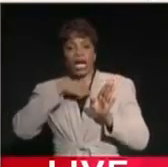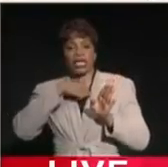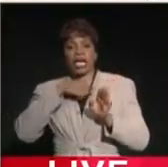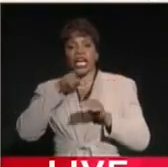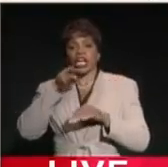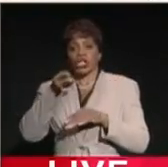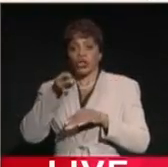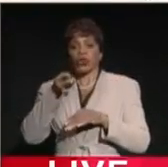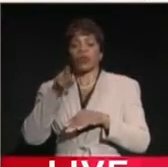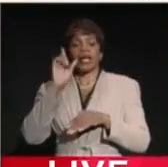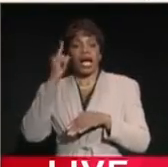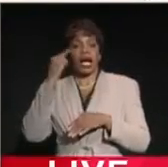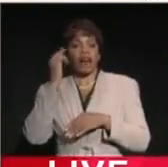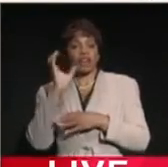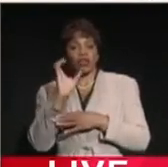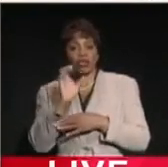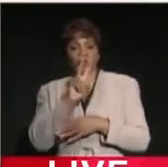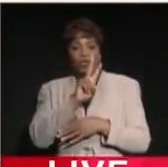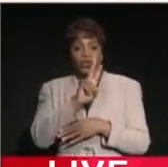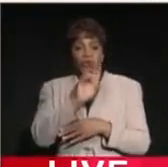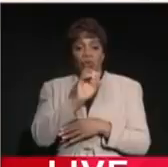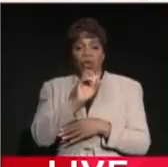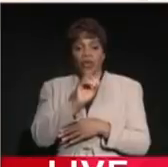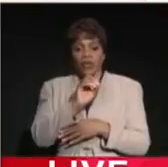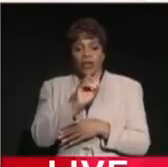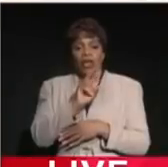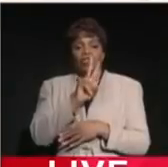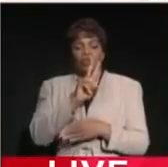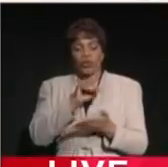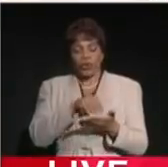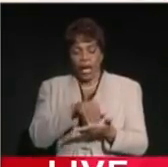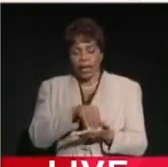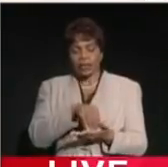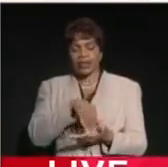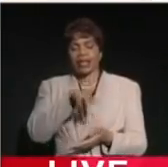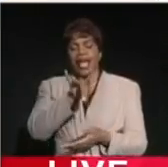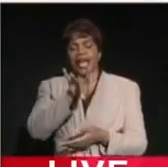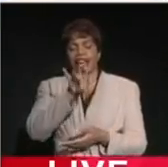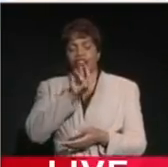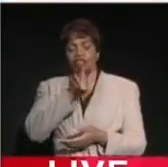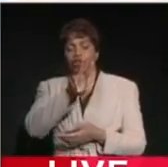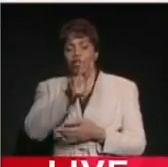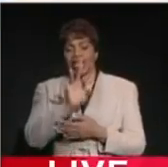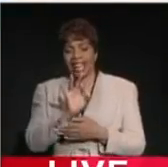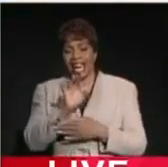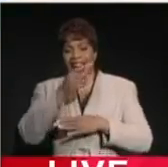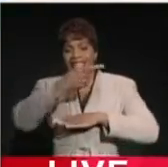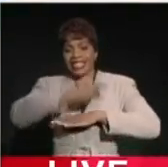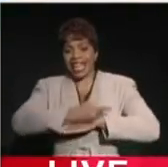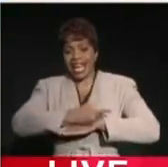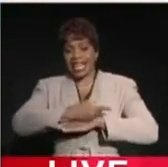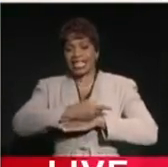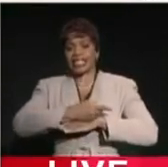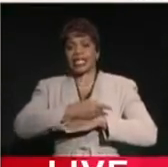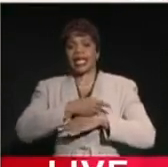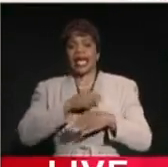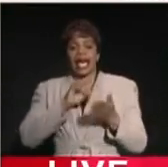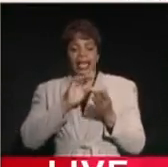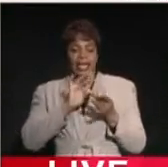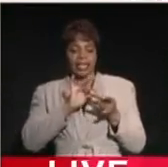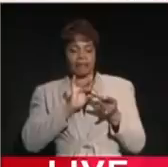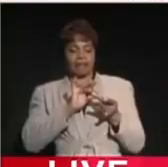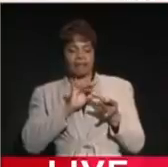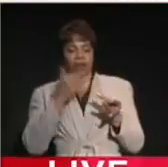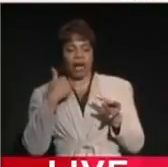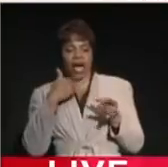Christie's side for 2,829 days. And this is the state that we have as a result of